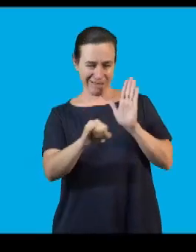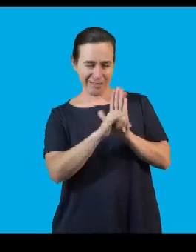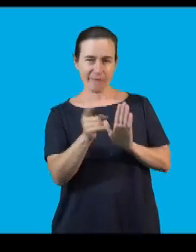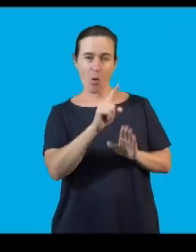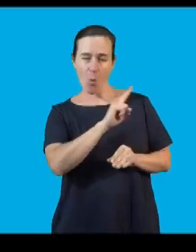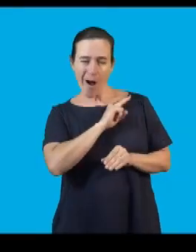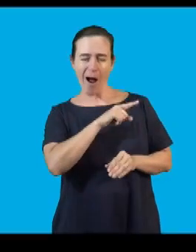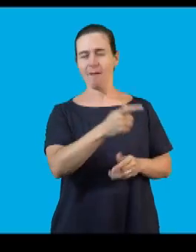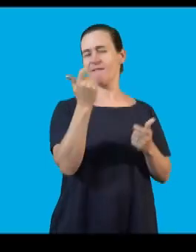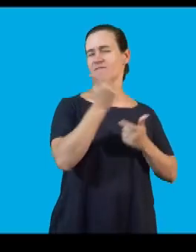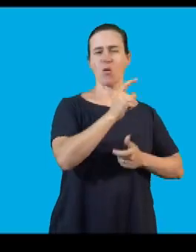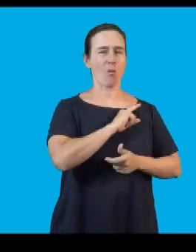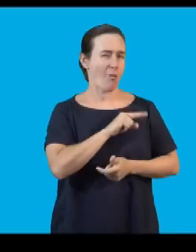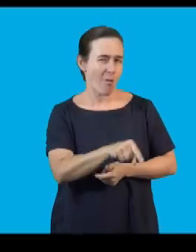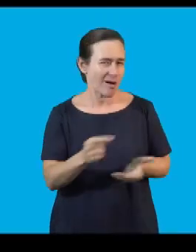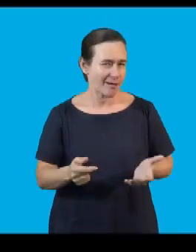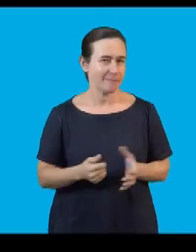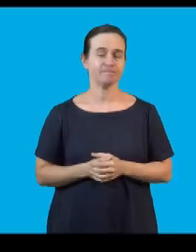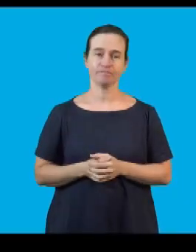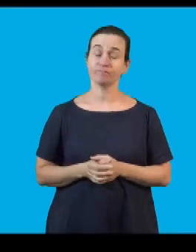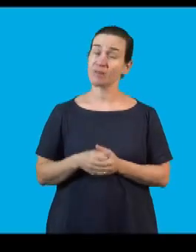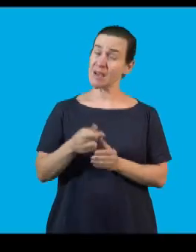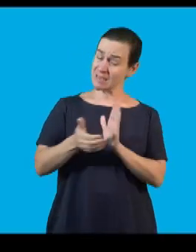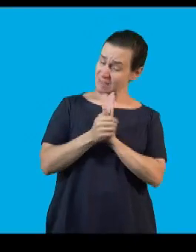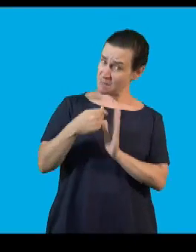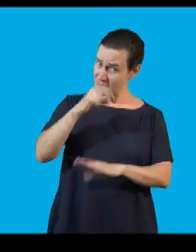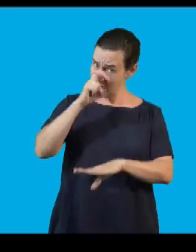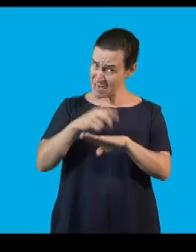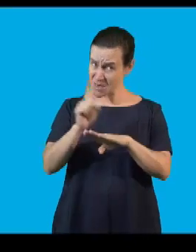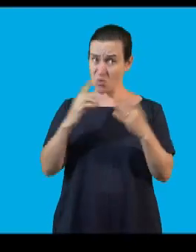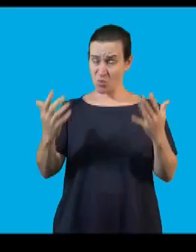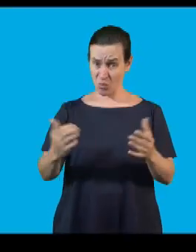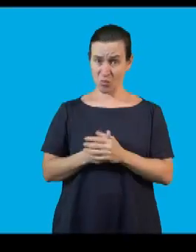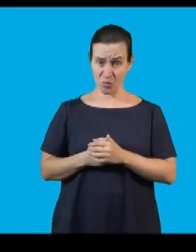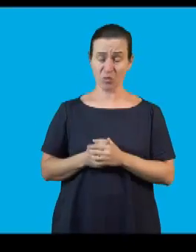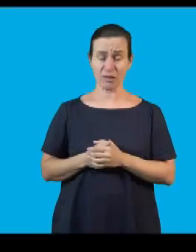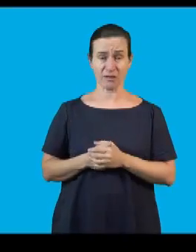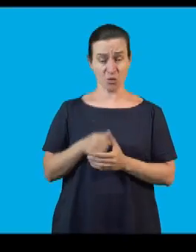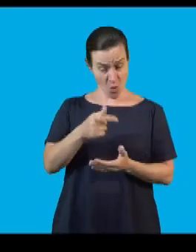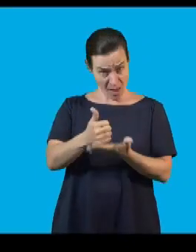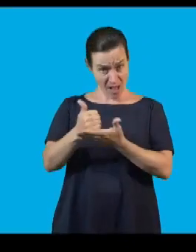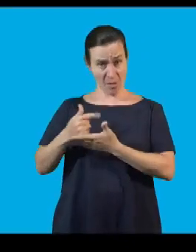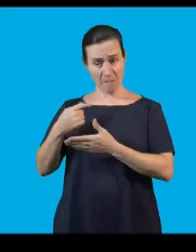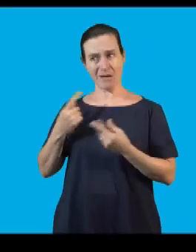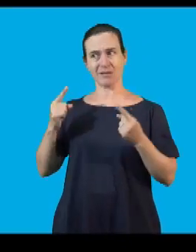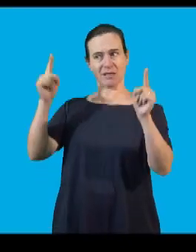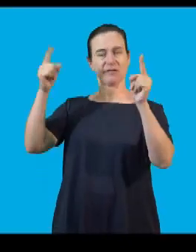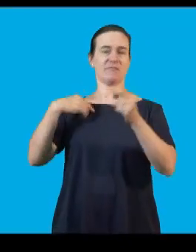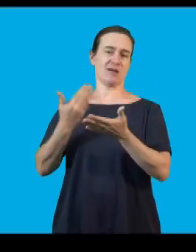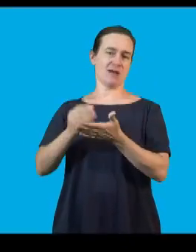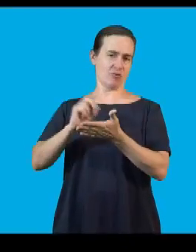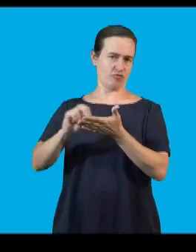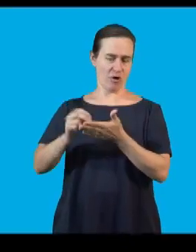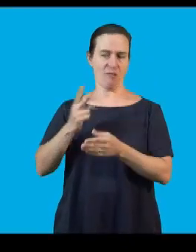the humor. So what do I need? I need the following skills in order to be able